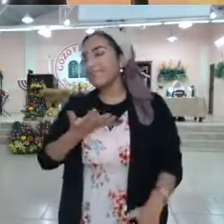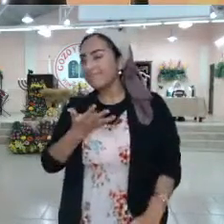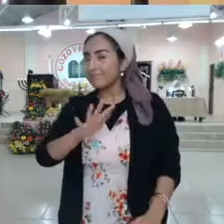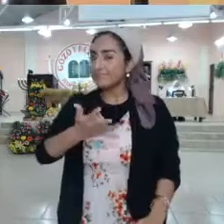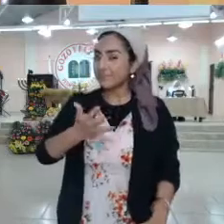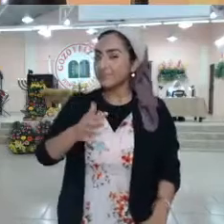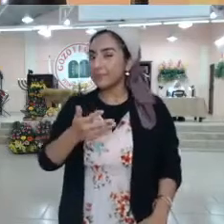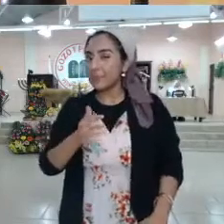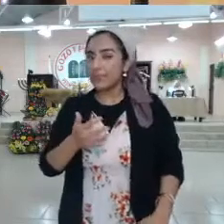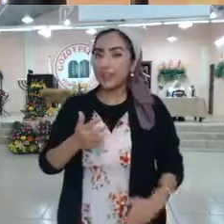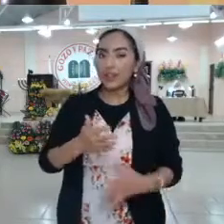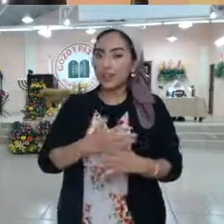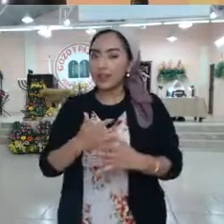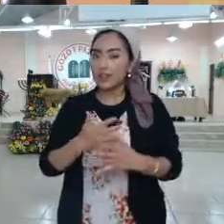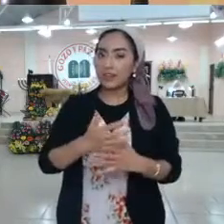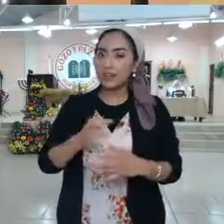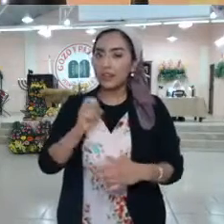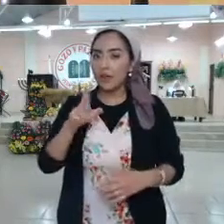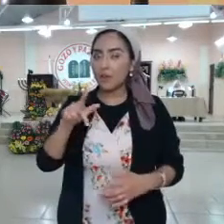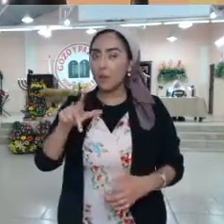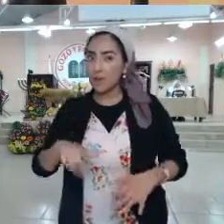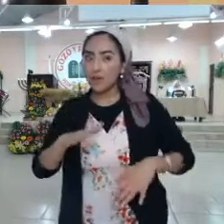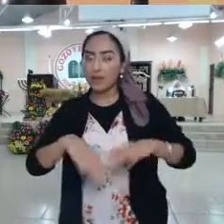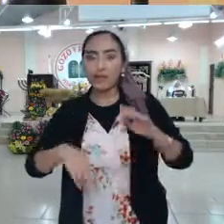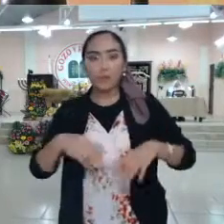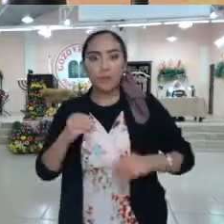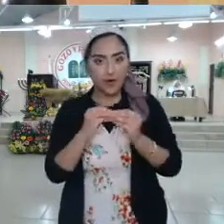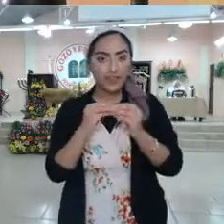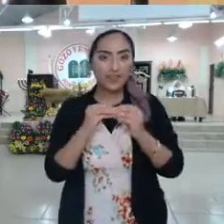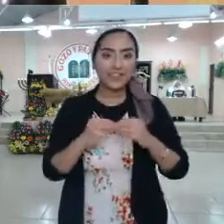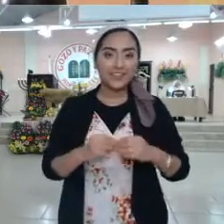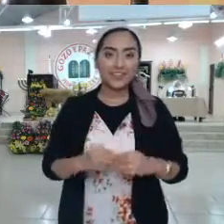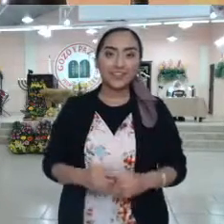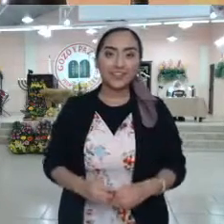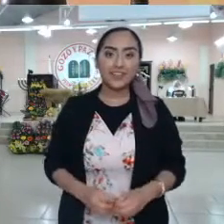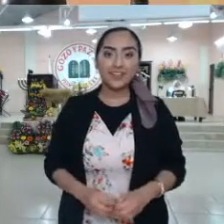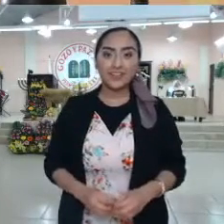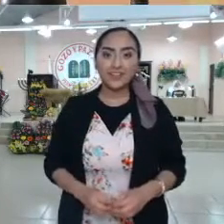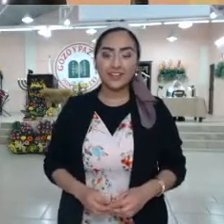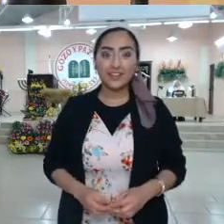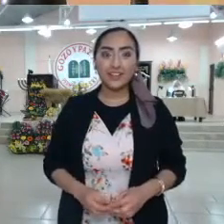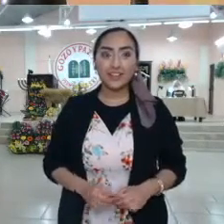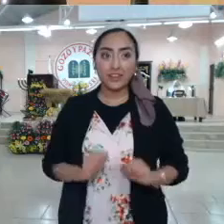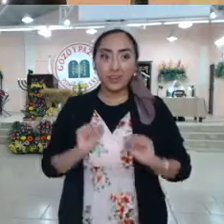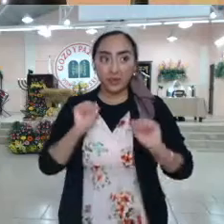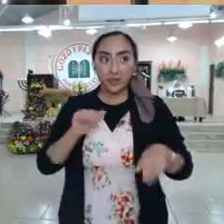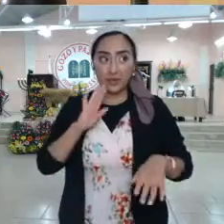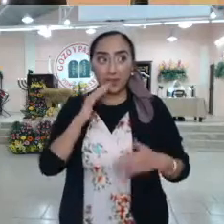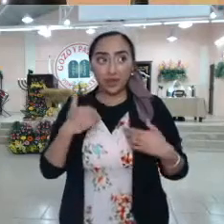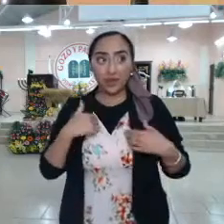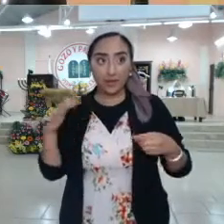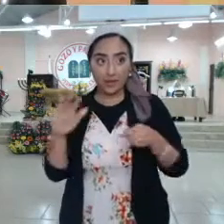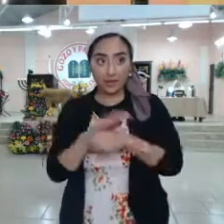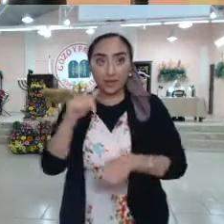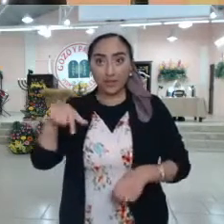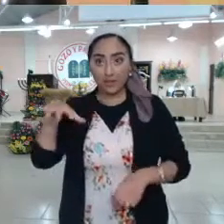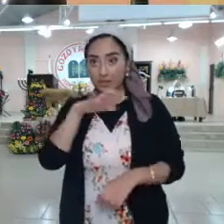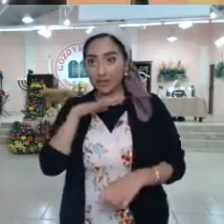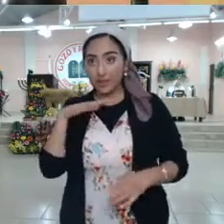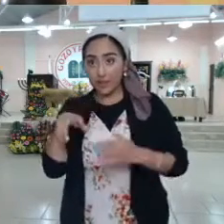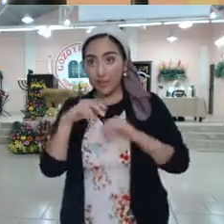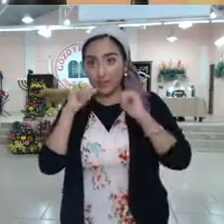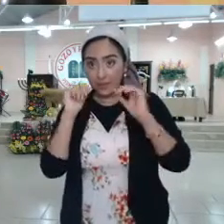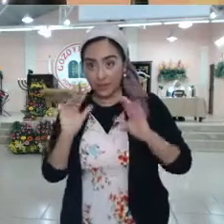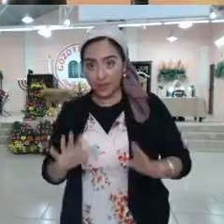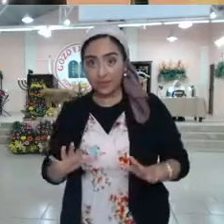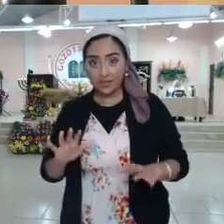More or less. O menos que más. Or less than more. Se hubiera llenado este bendito lugar. This beautiful